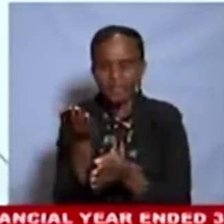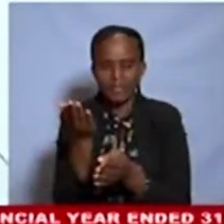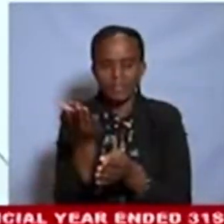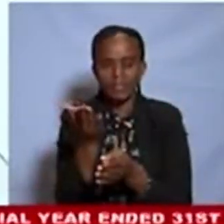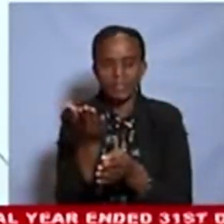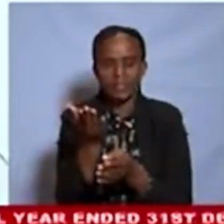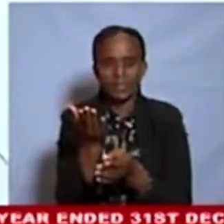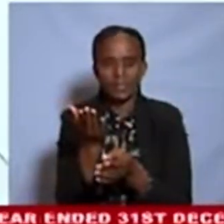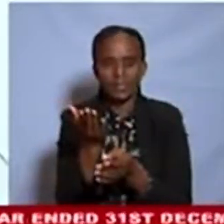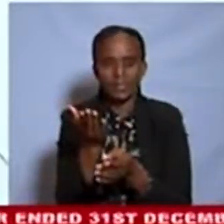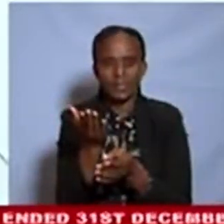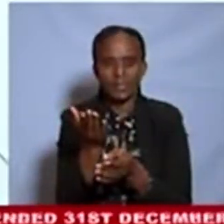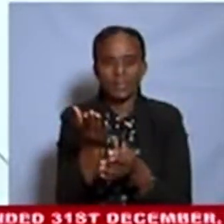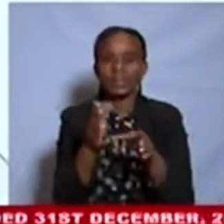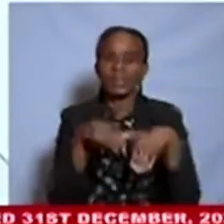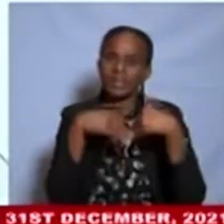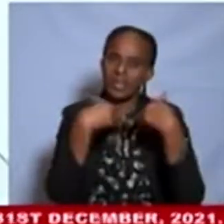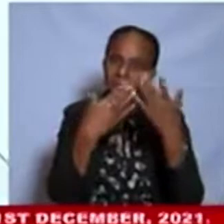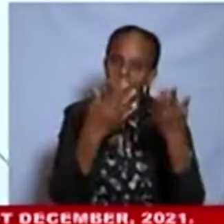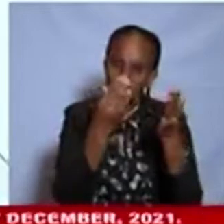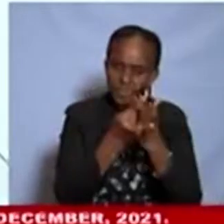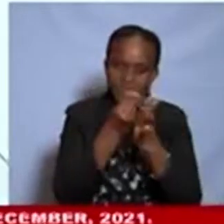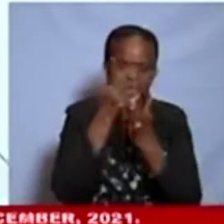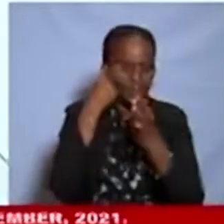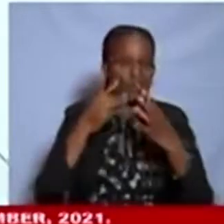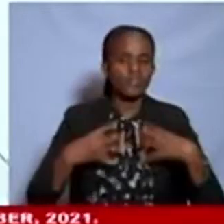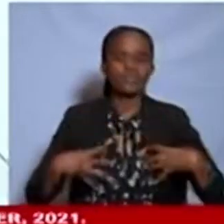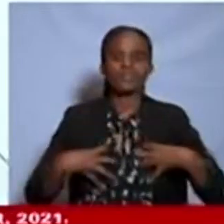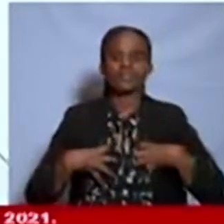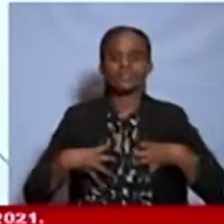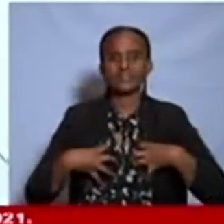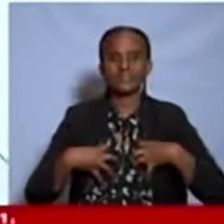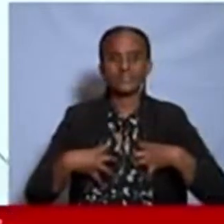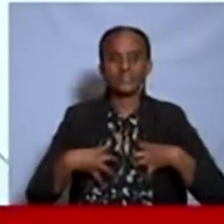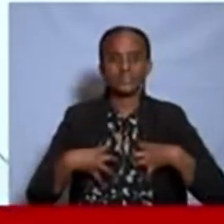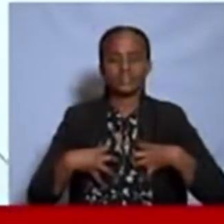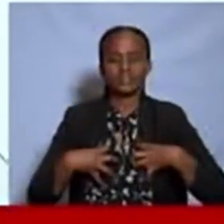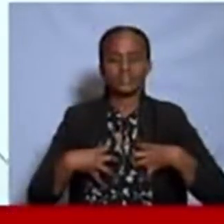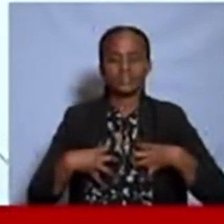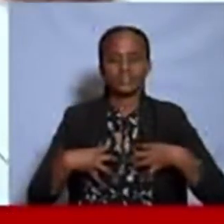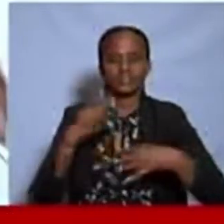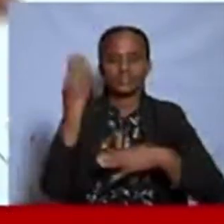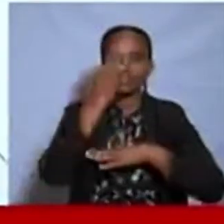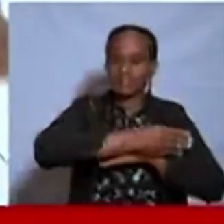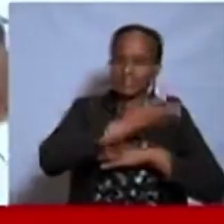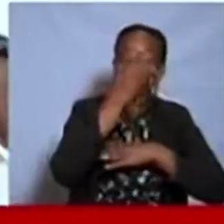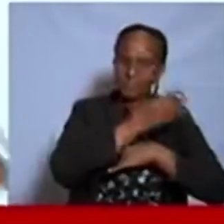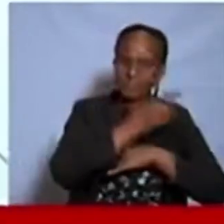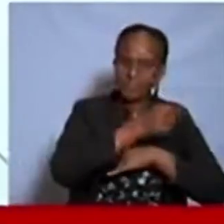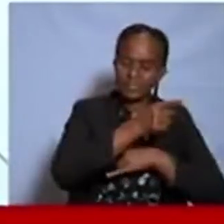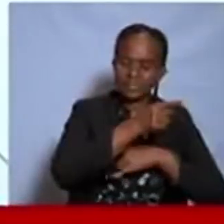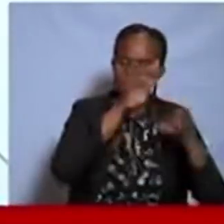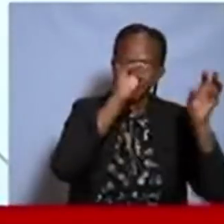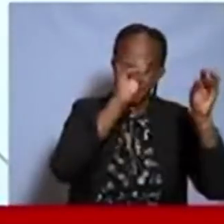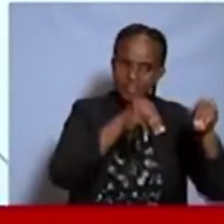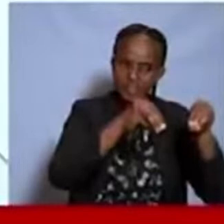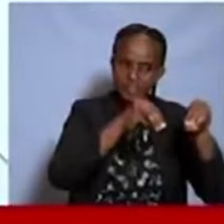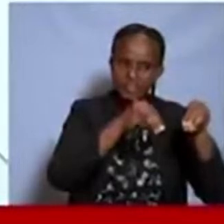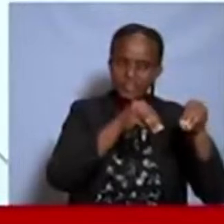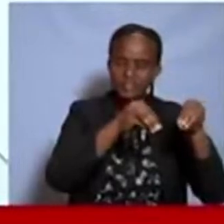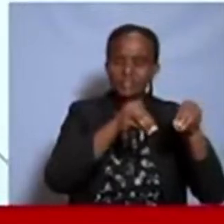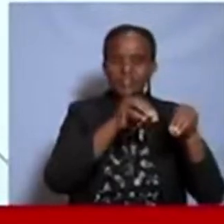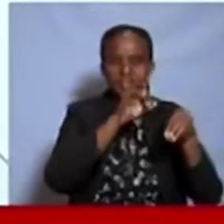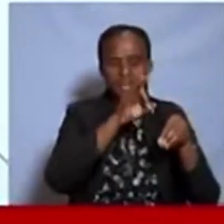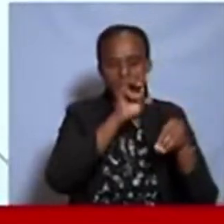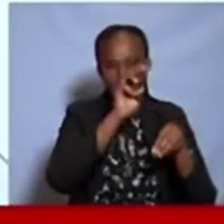that give you revenue from animals. You can put a checkpoint where they can also foot and mouth, all